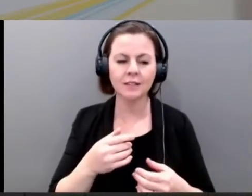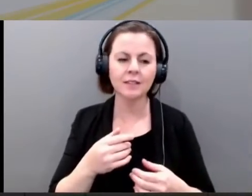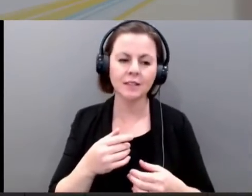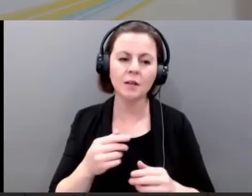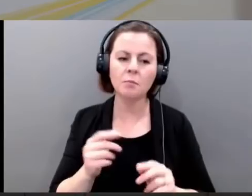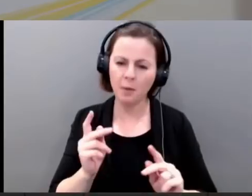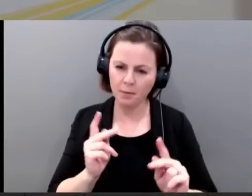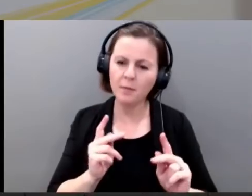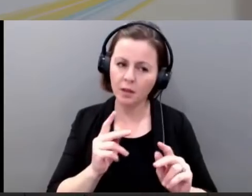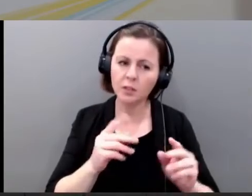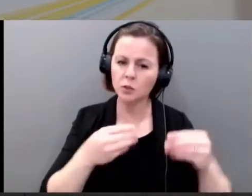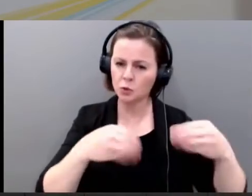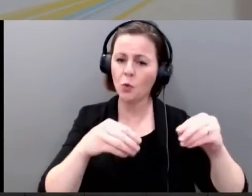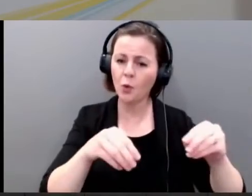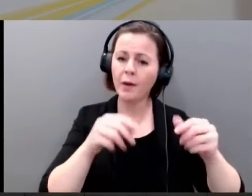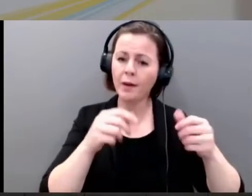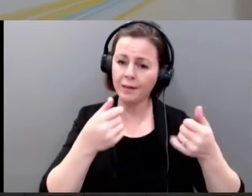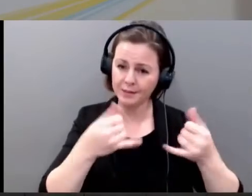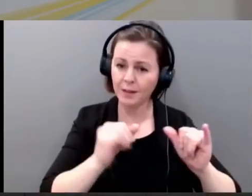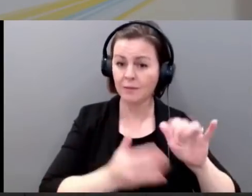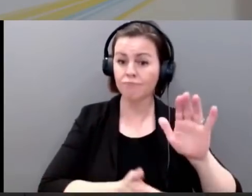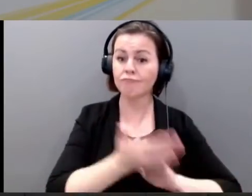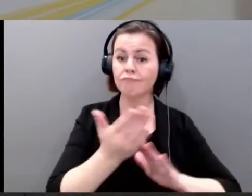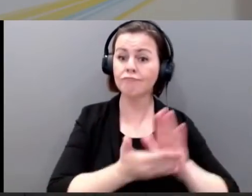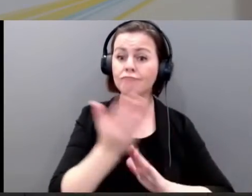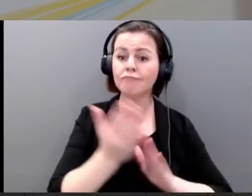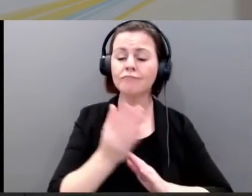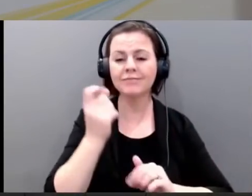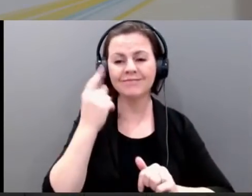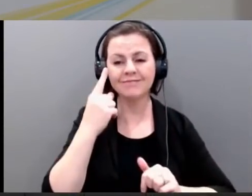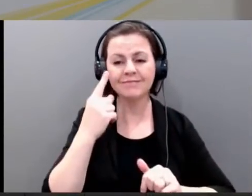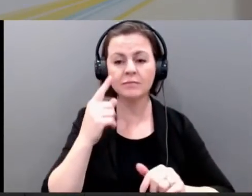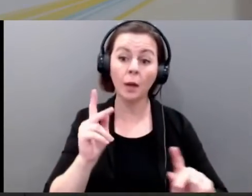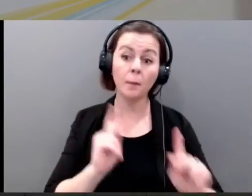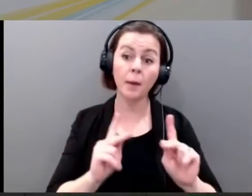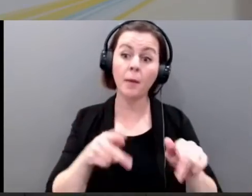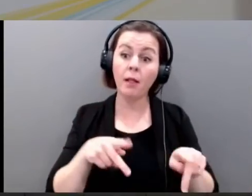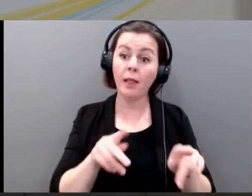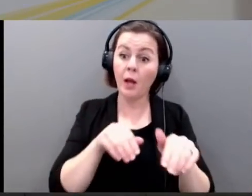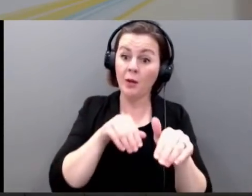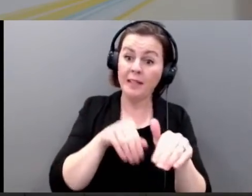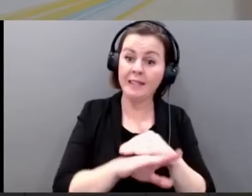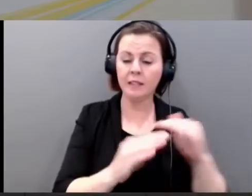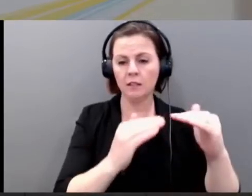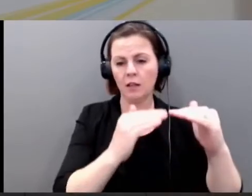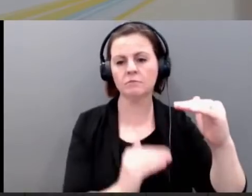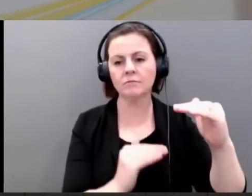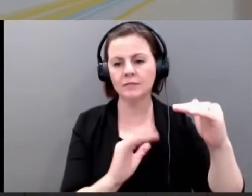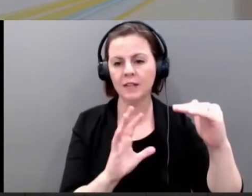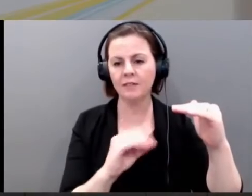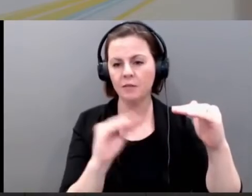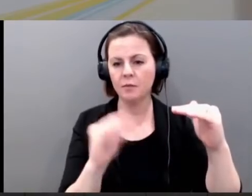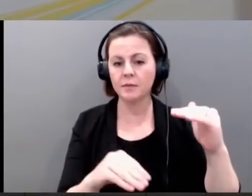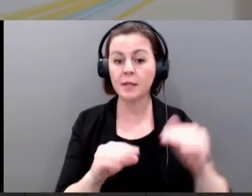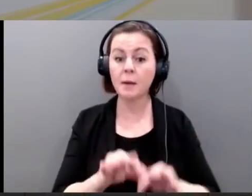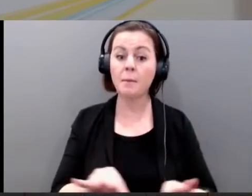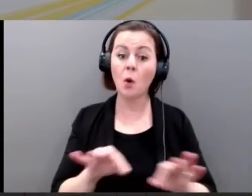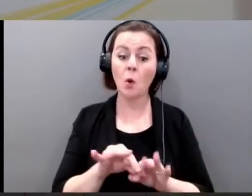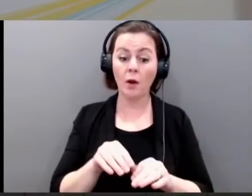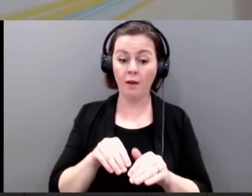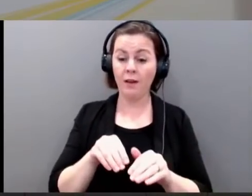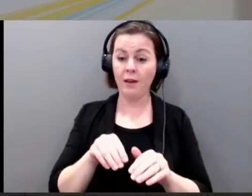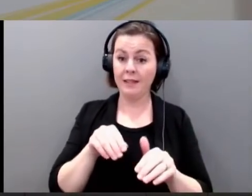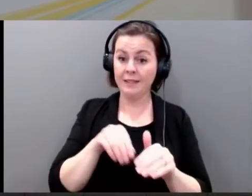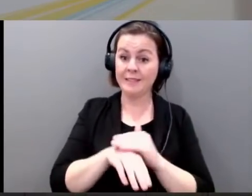to operate, but with that 50% reduction in capacity, and making sure the entrances and exits are